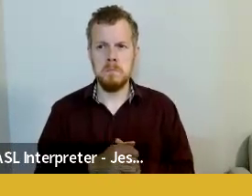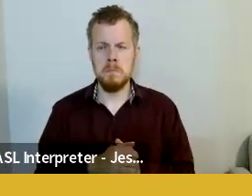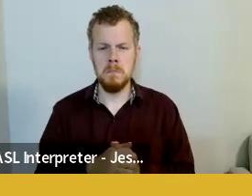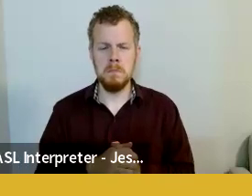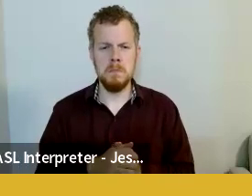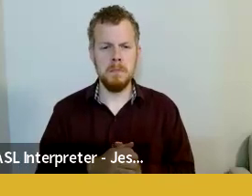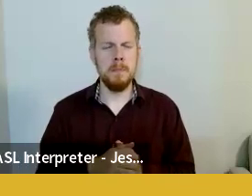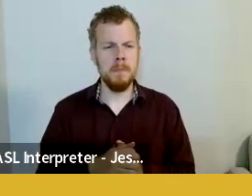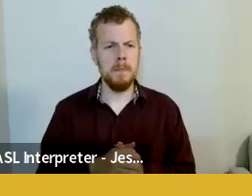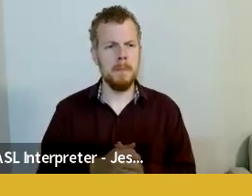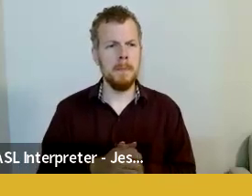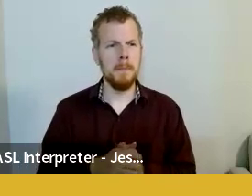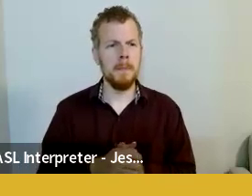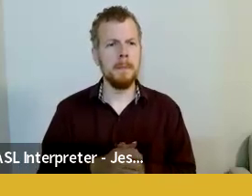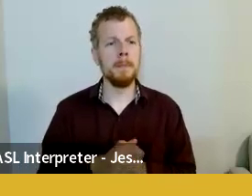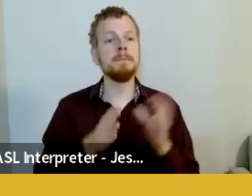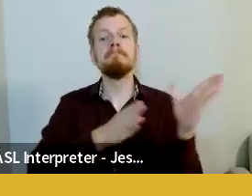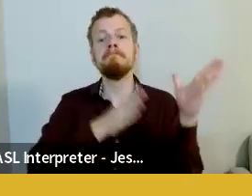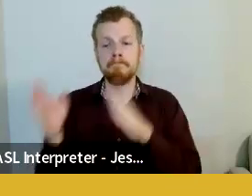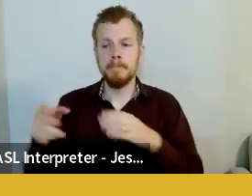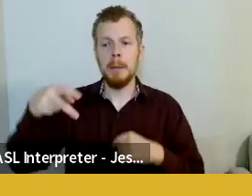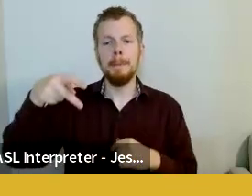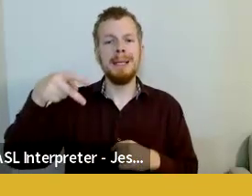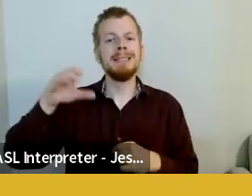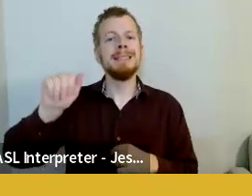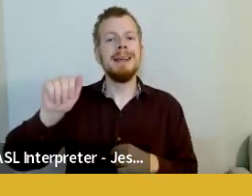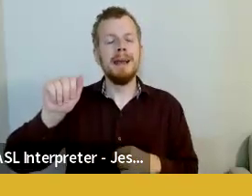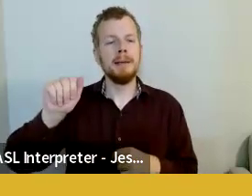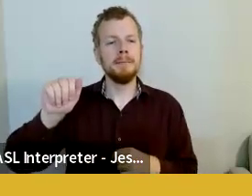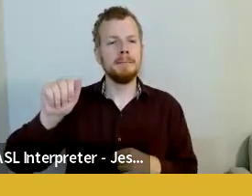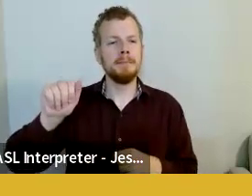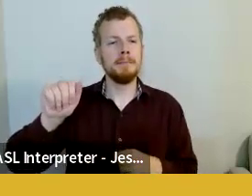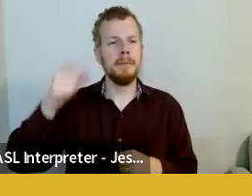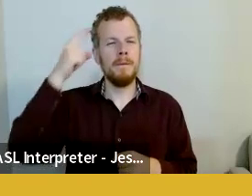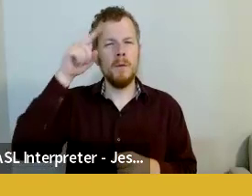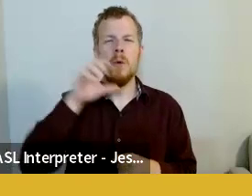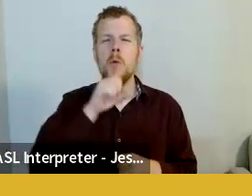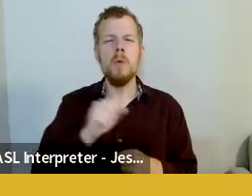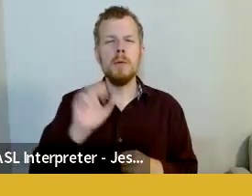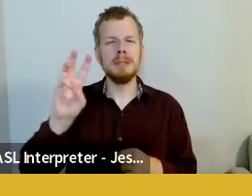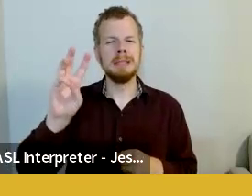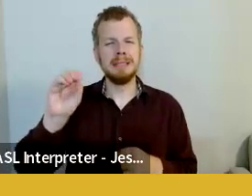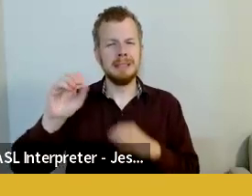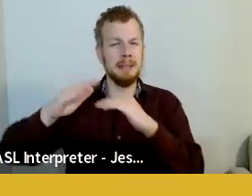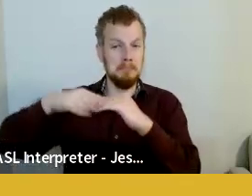All right. So another service is the PCA heat line, which is extended to seniors over the age of